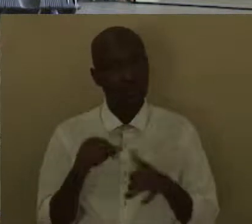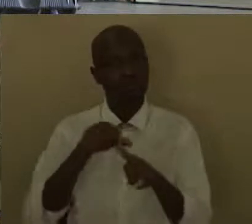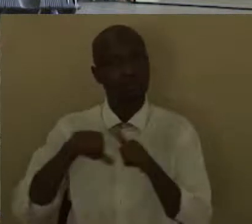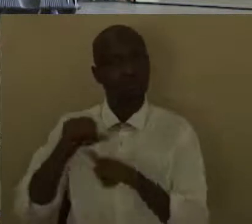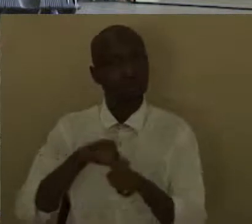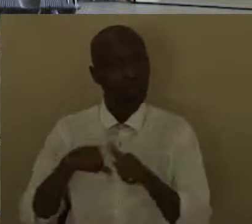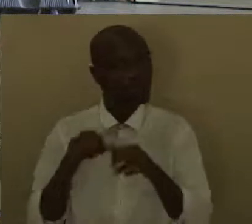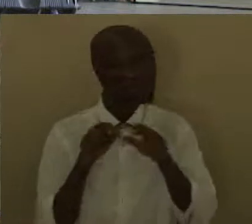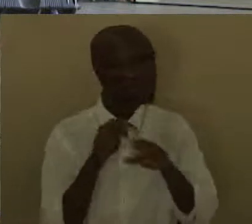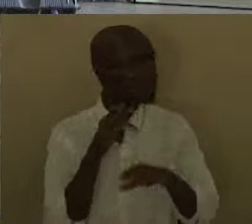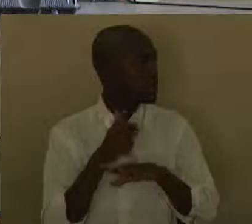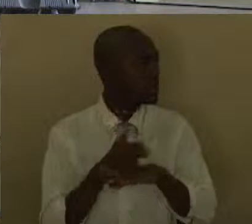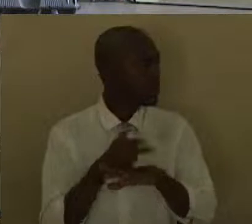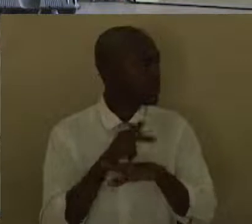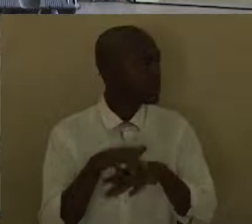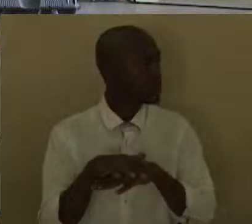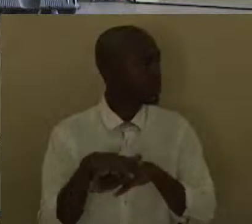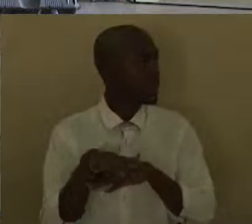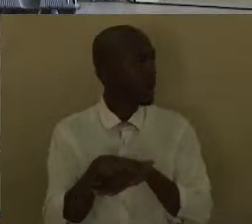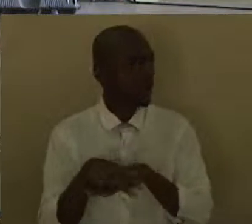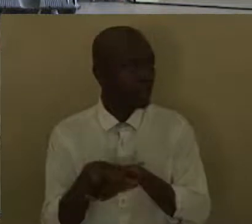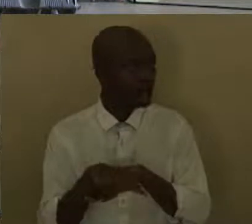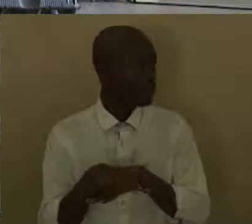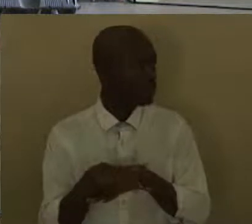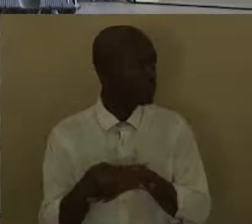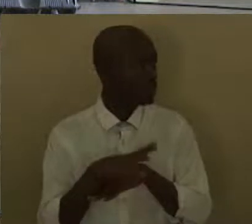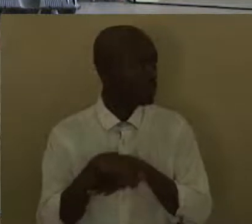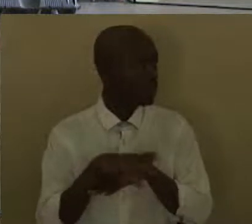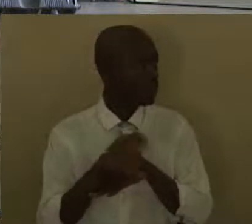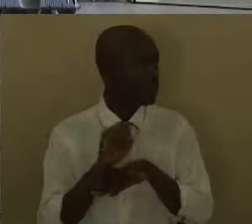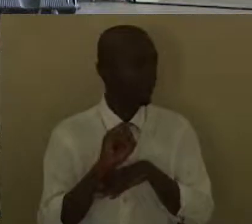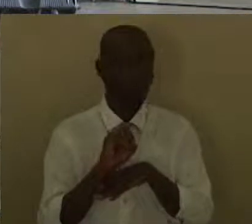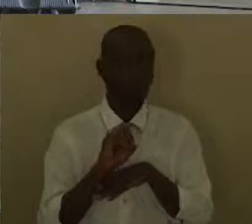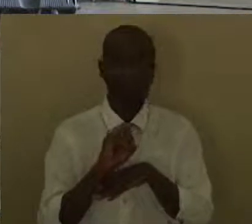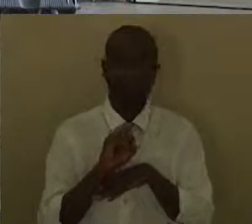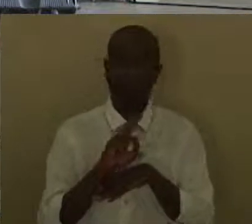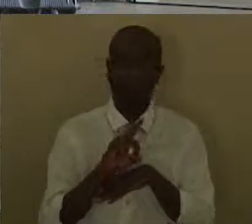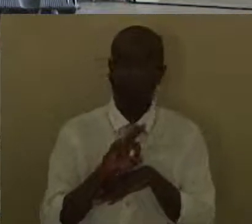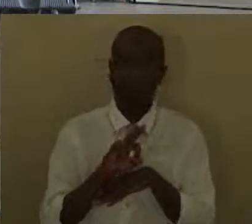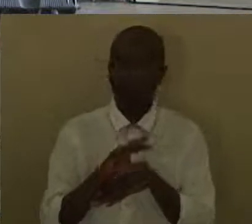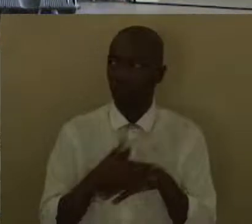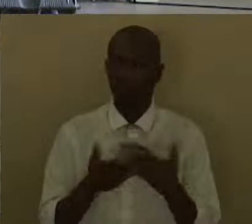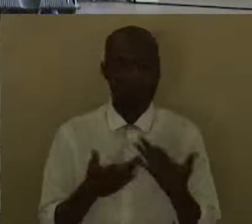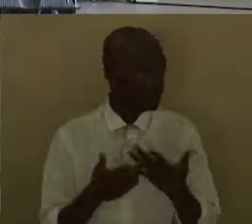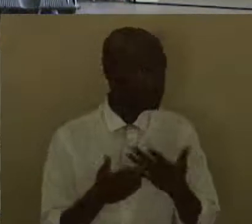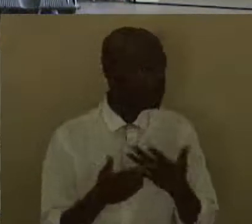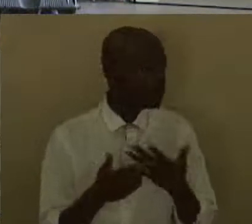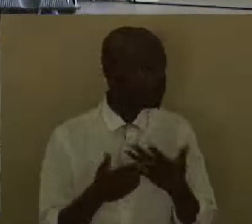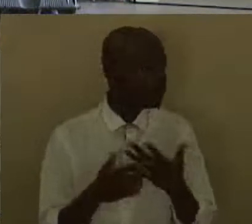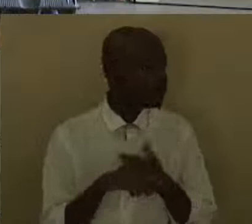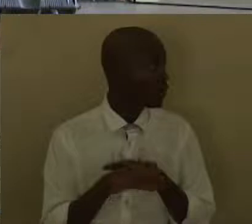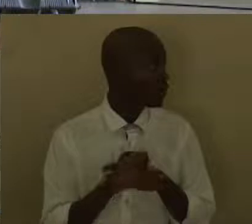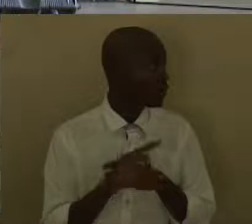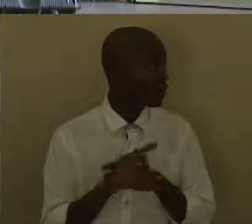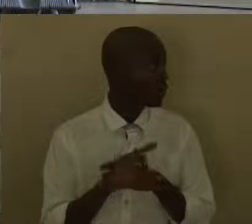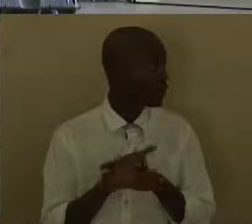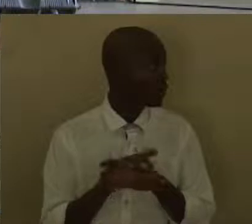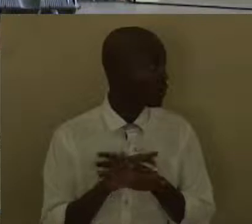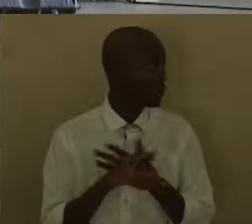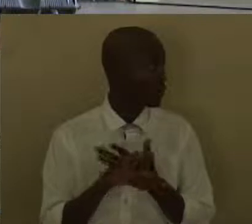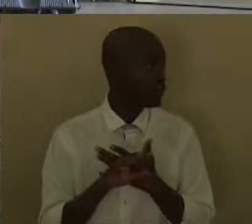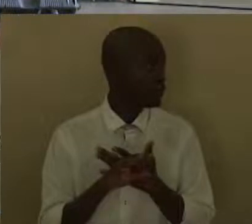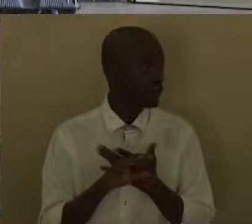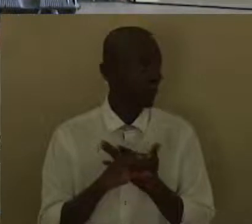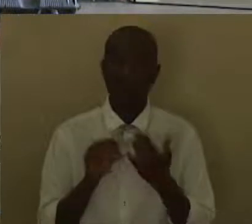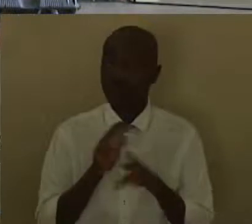media platforms, to take part in this public hearing on the Children's Amendment Bill, which